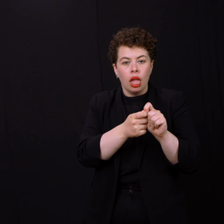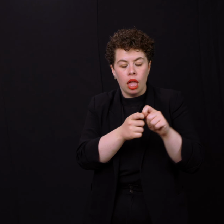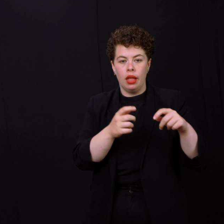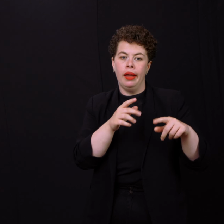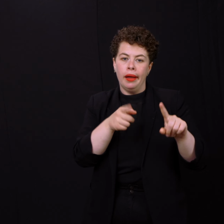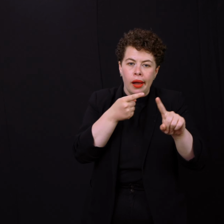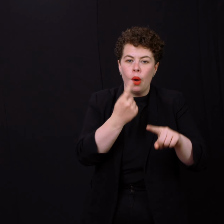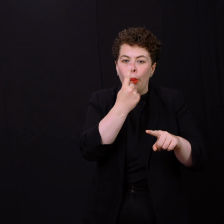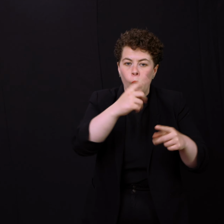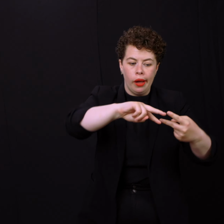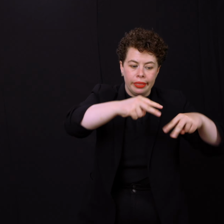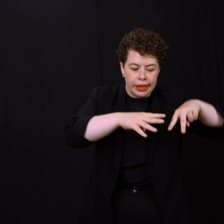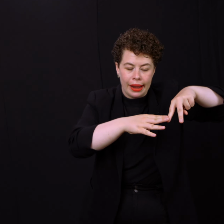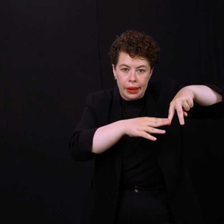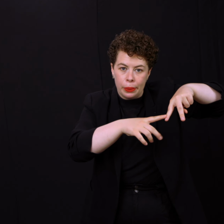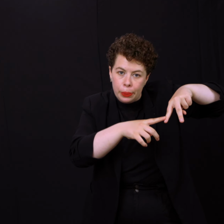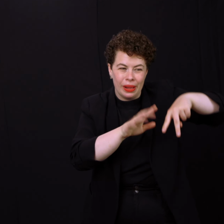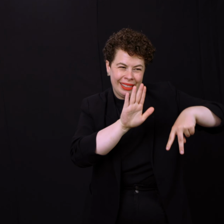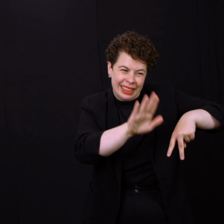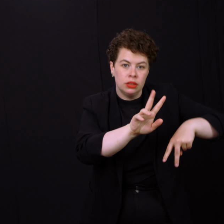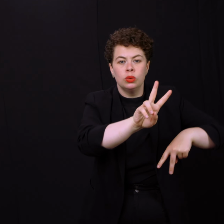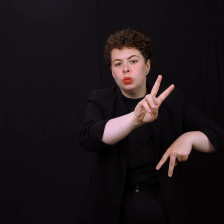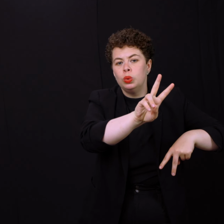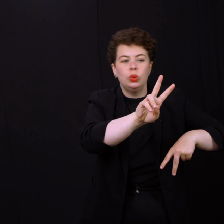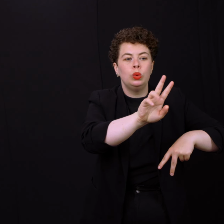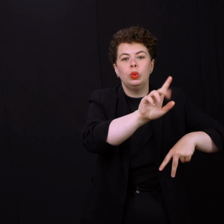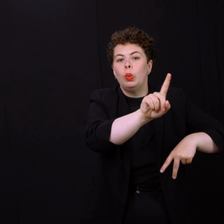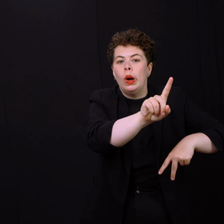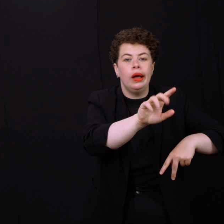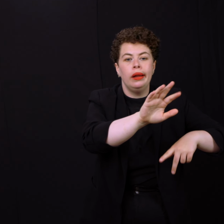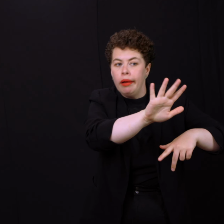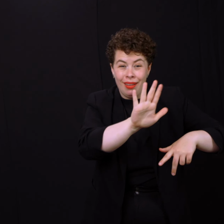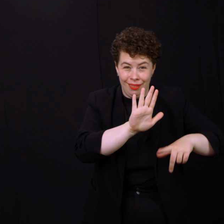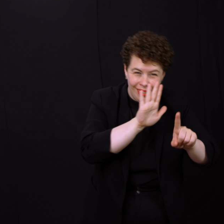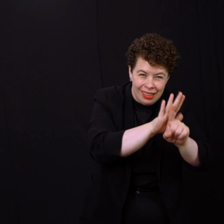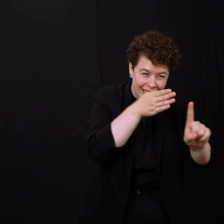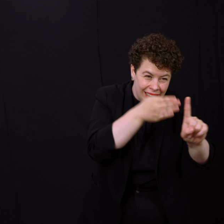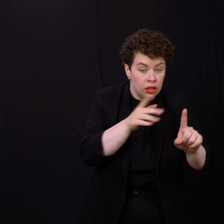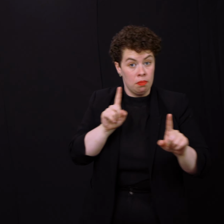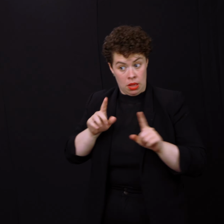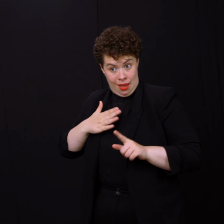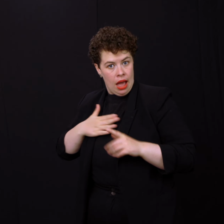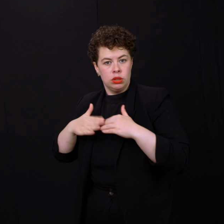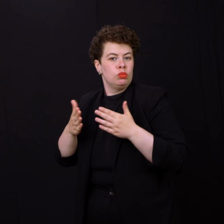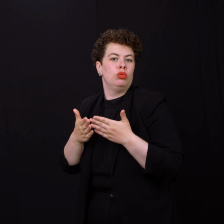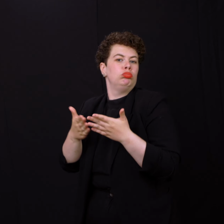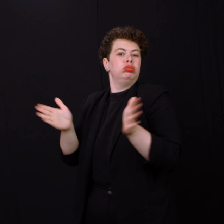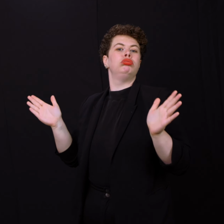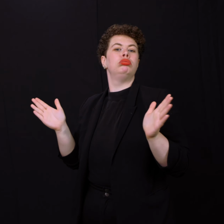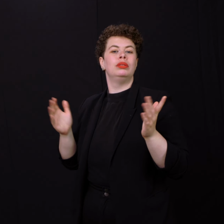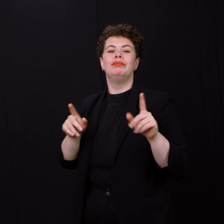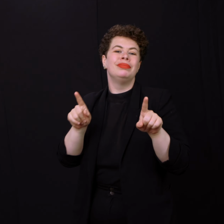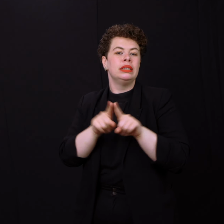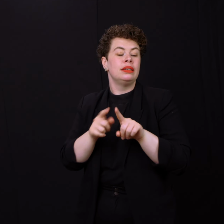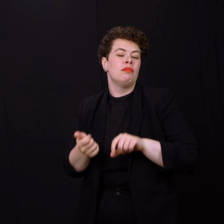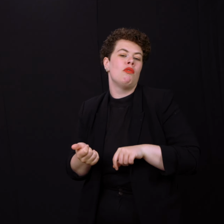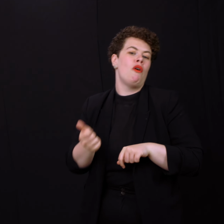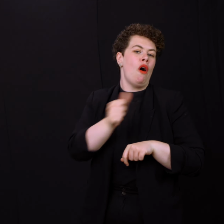specific. So only a certain proportion of patients can access that. For example, with the Ultevursen